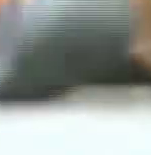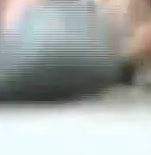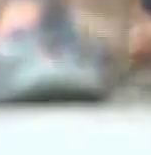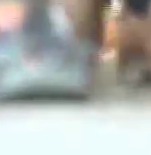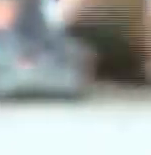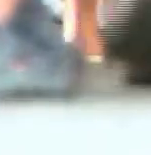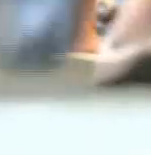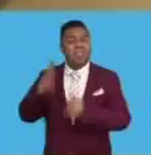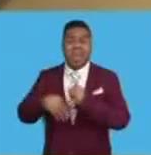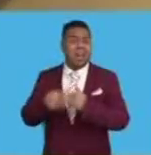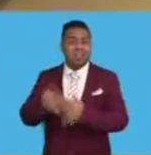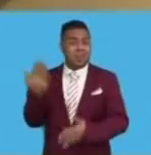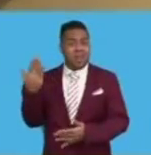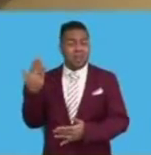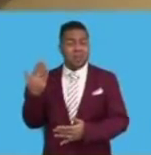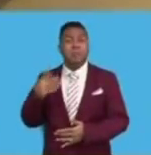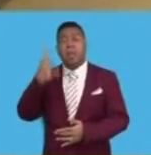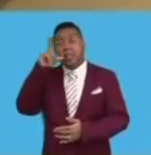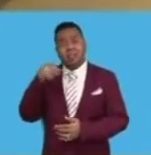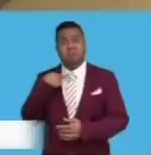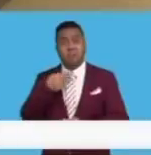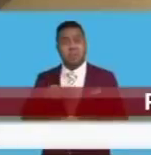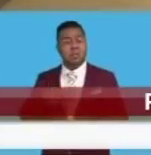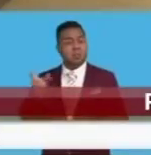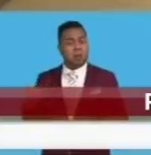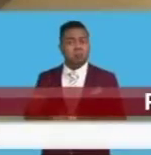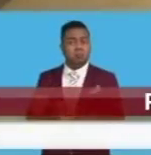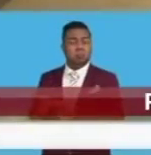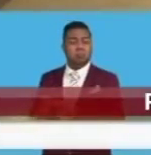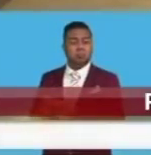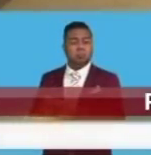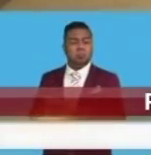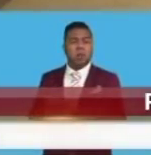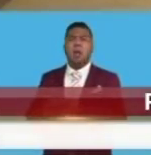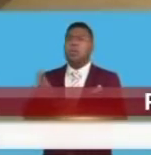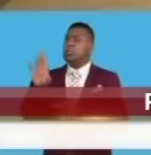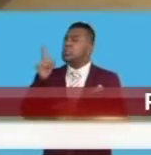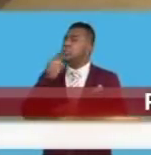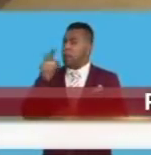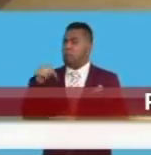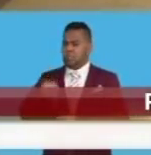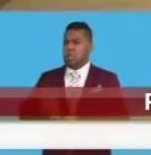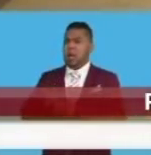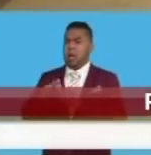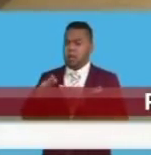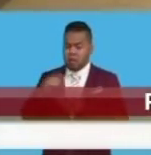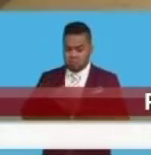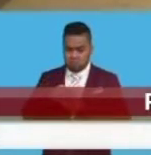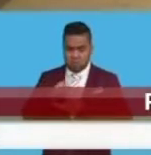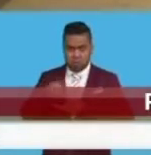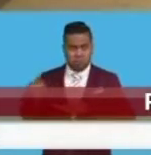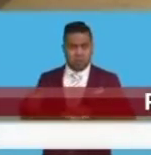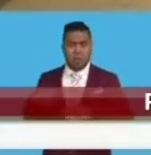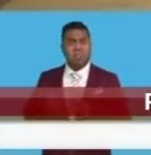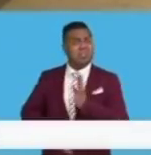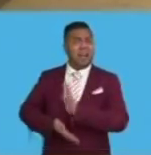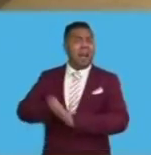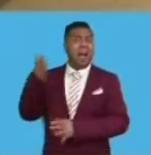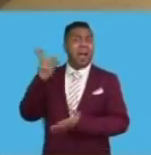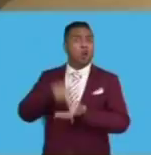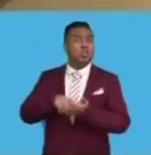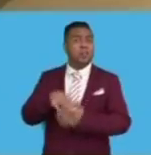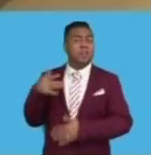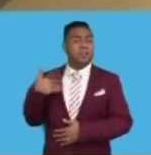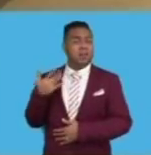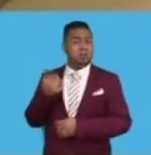the low-income earners. Can the minister tell this House that it is the high cost of living